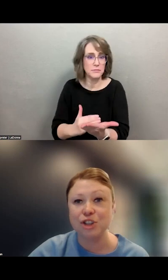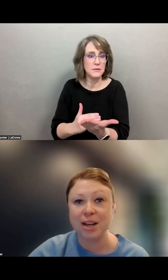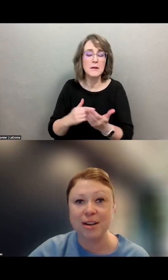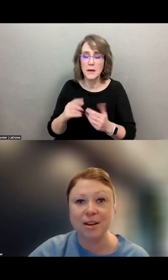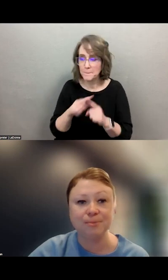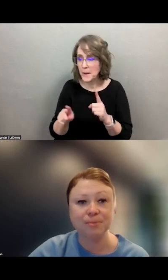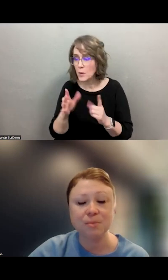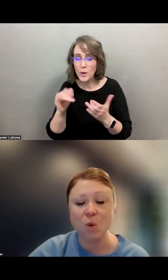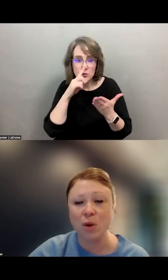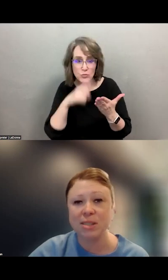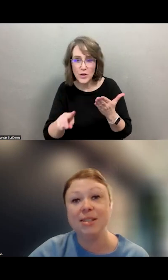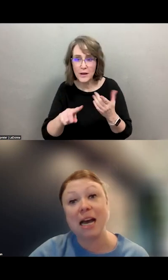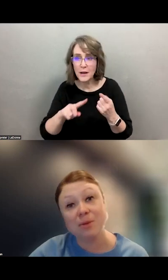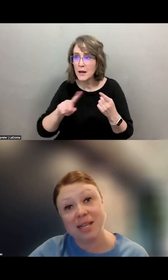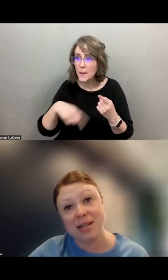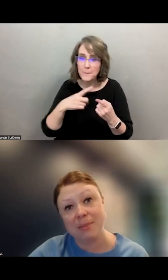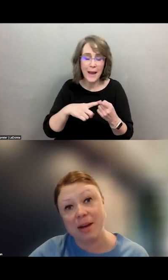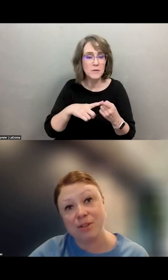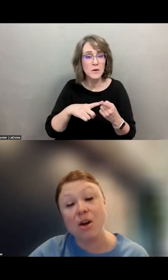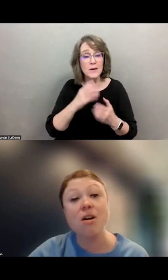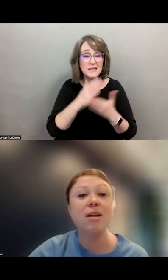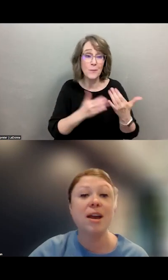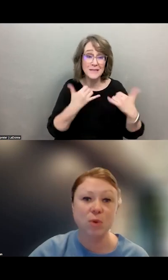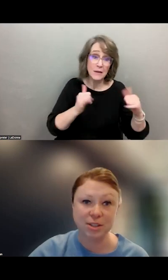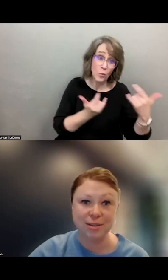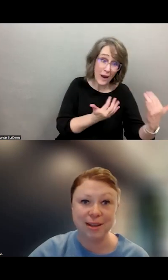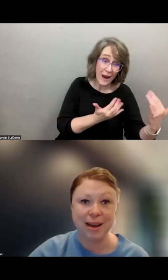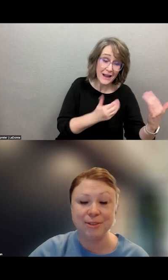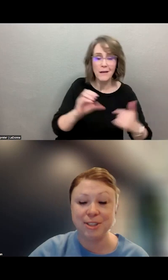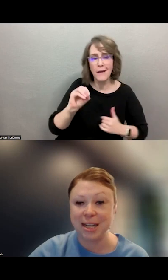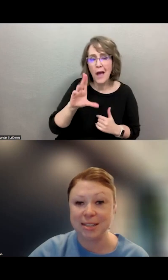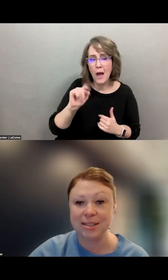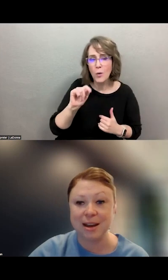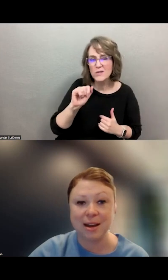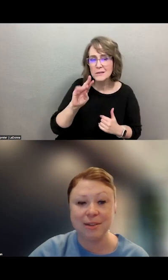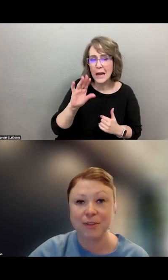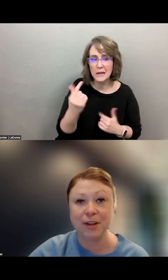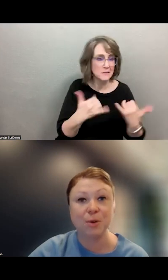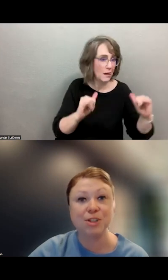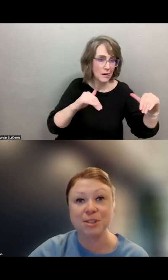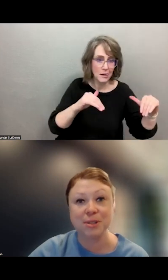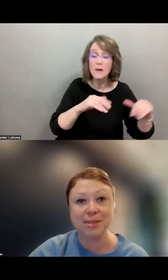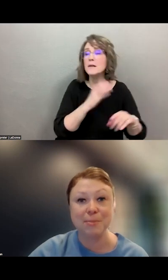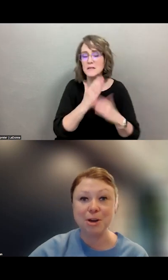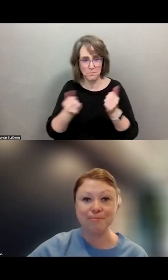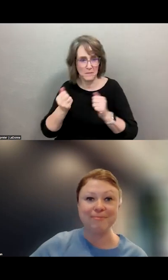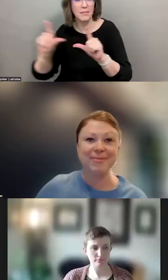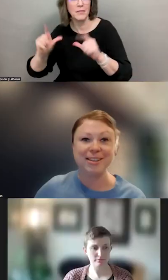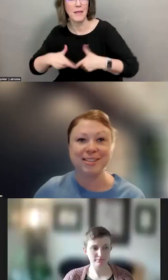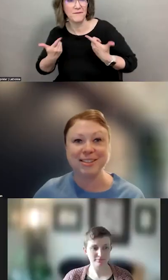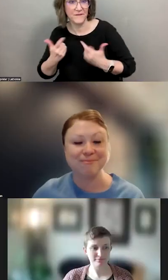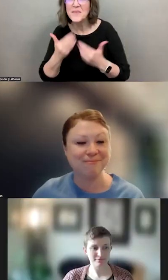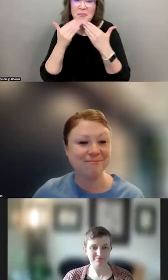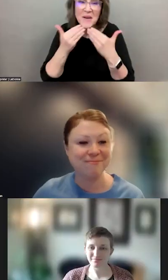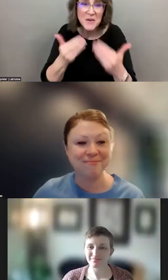kind of check in on where some of these outstanding matters are and what has gone live to date. If you've got any questions, please let me know.